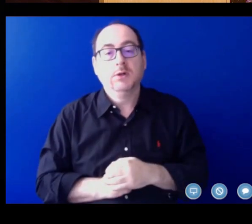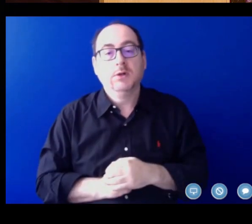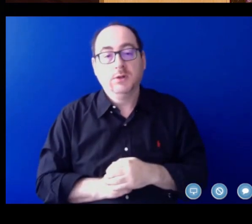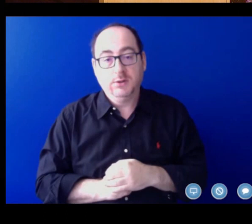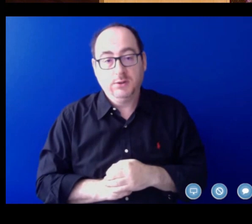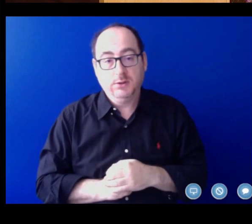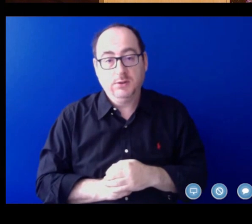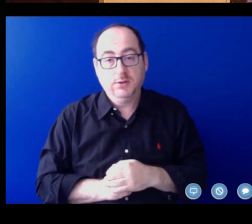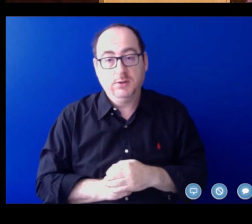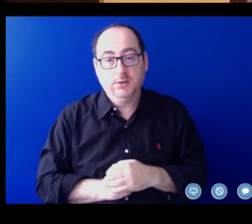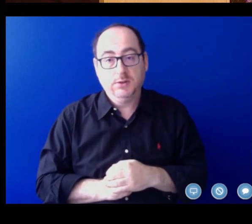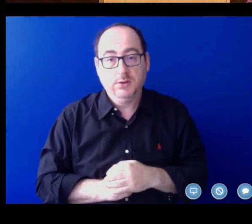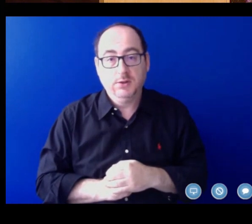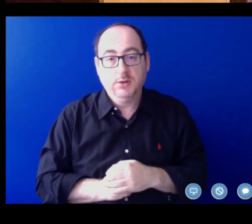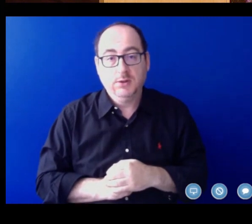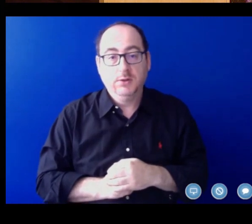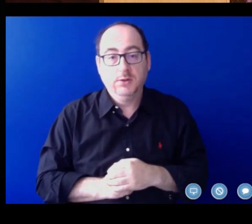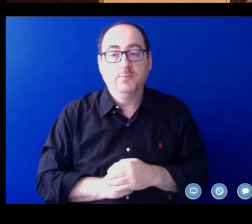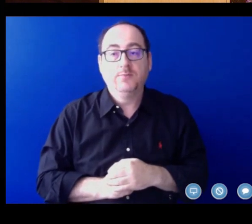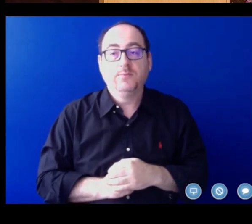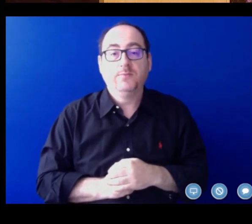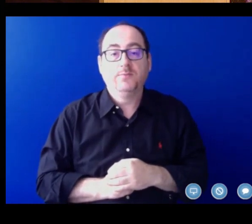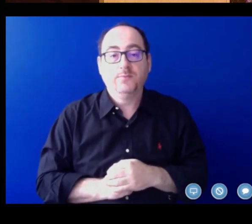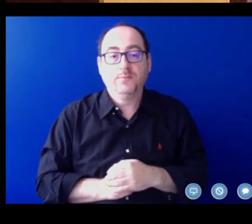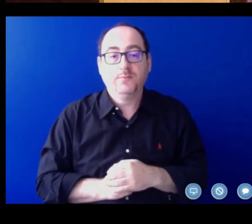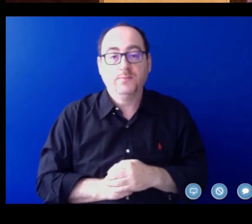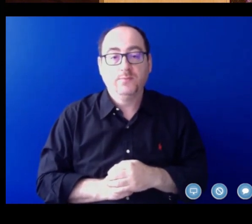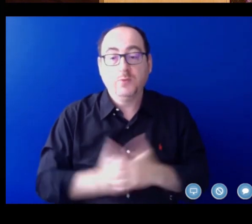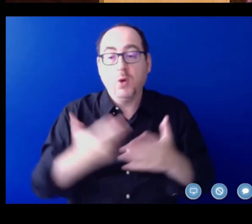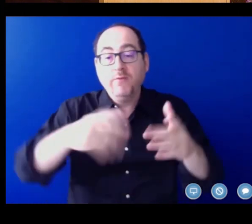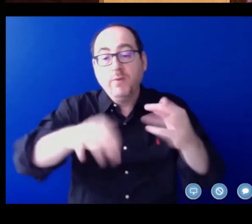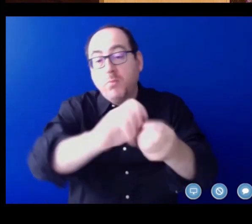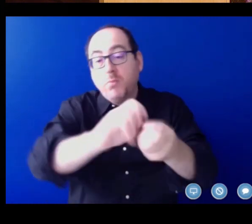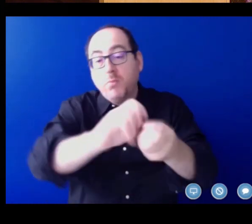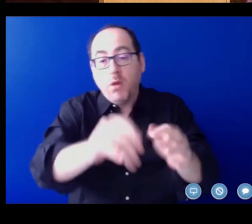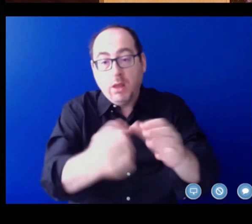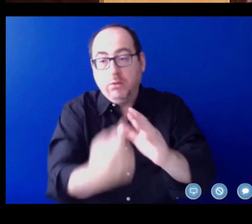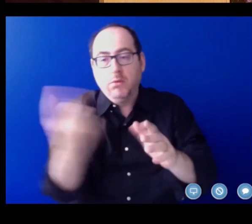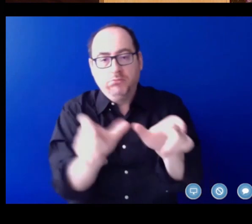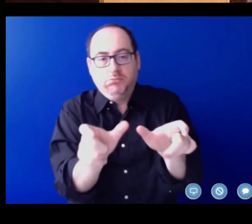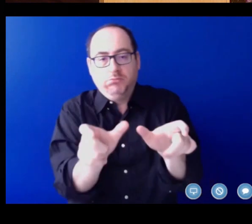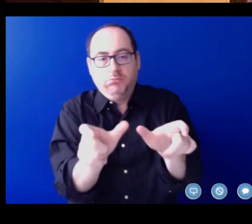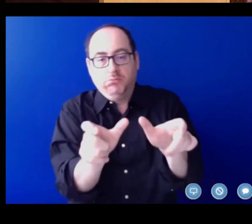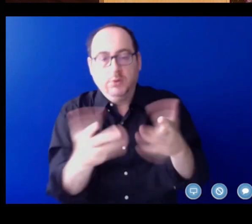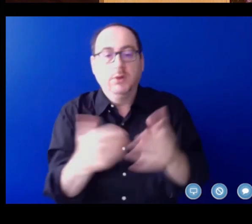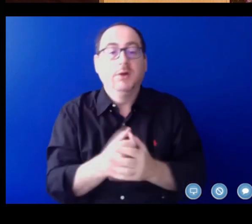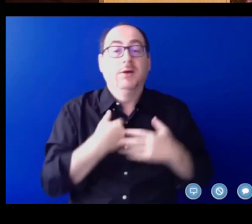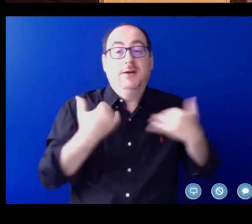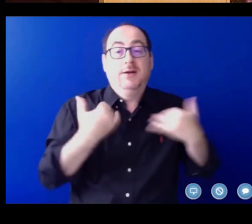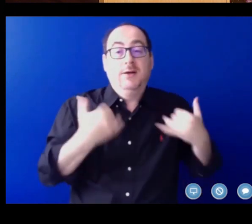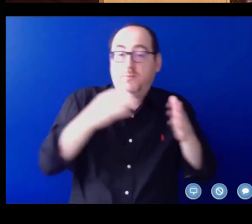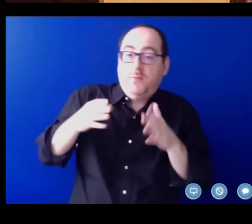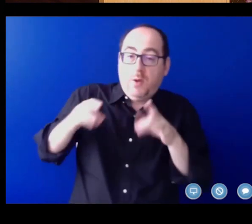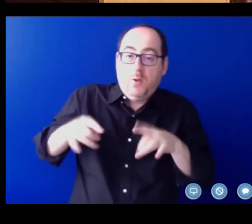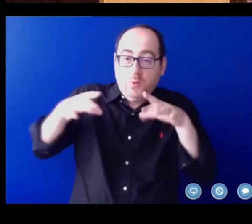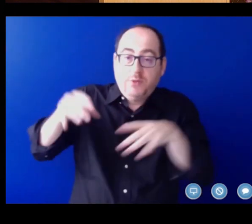Because I'm going to be drawing a little later on some Australian case studies, I'd also like to just touch briefly on the situation in Australia, which